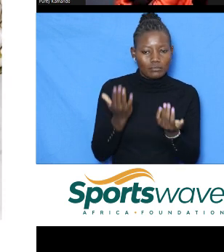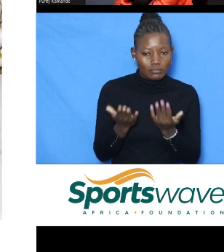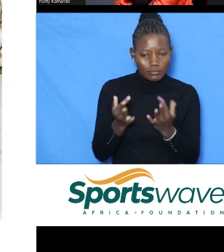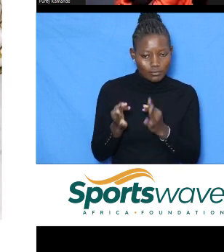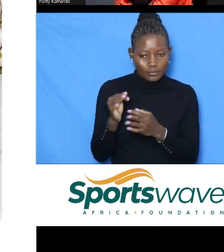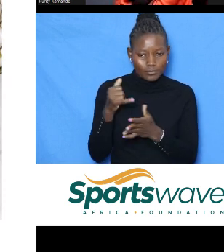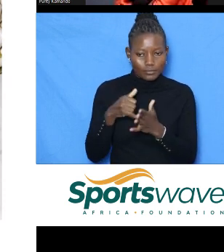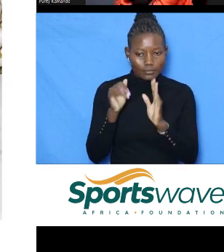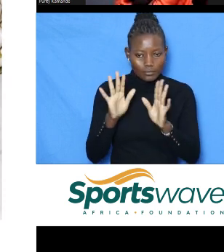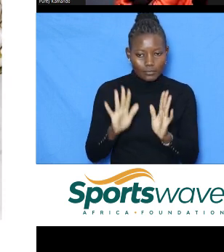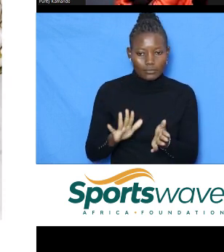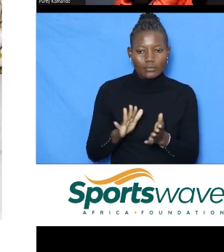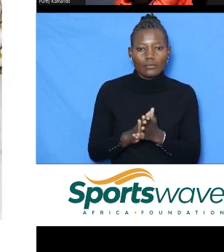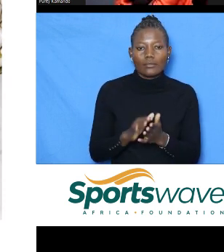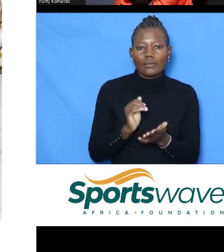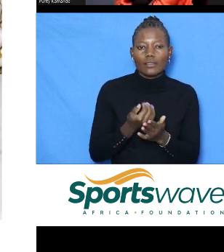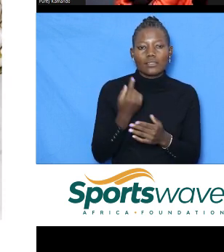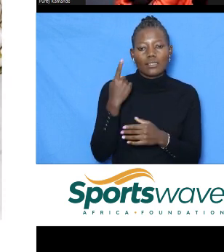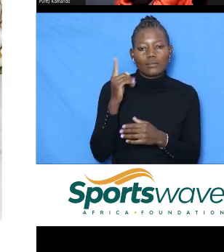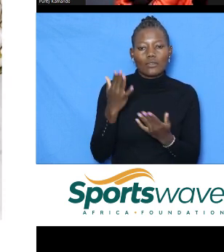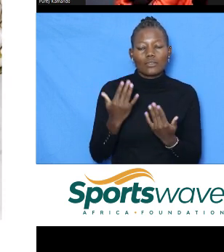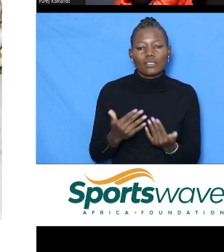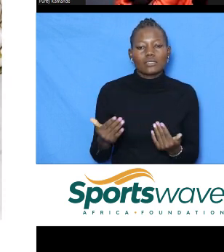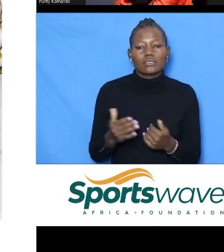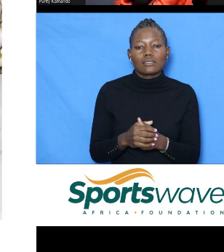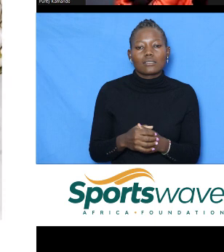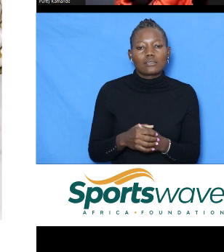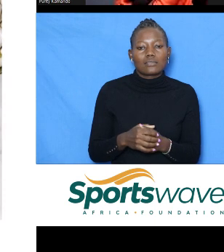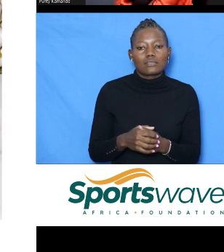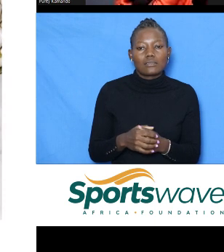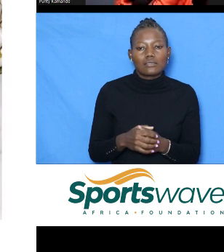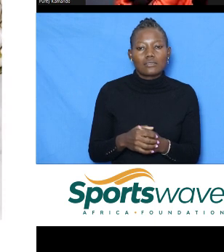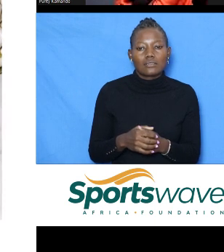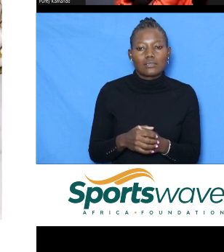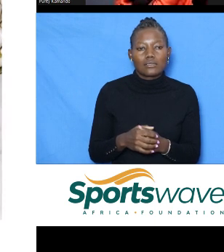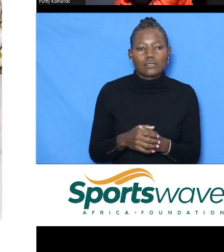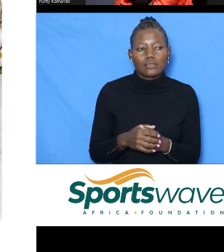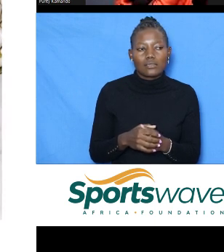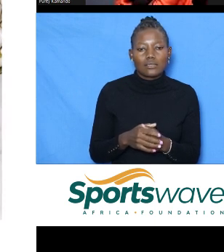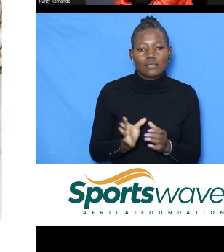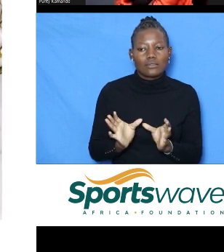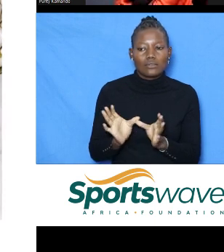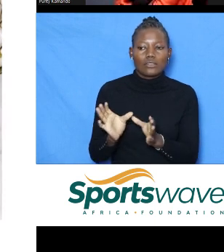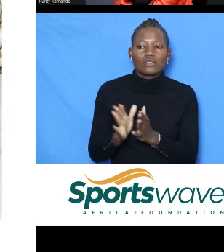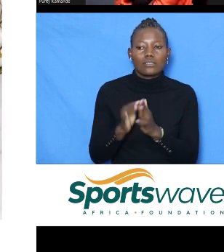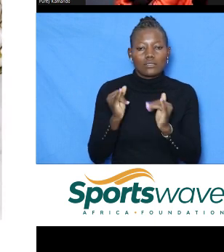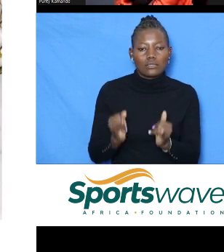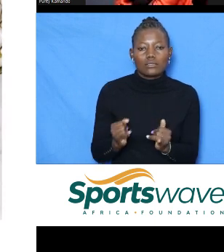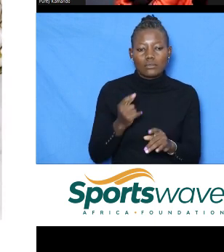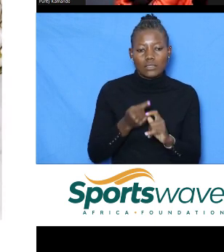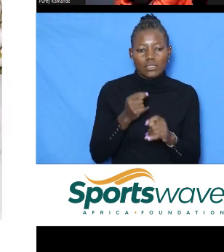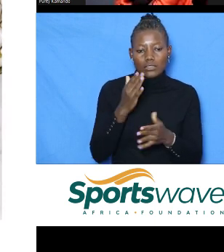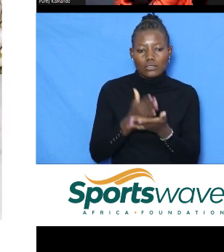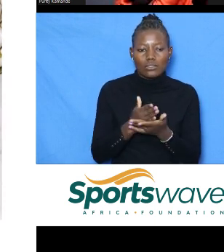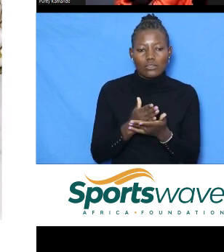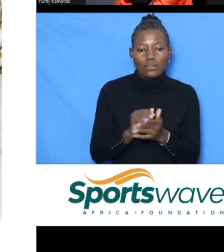really necessary, some of this will usually be sent to an independent lab to be tested to confirm that they